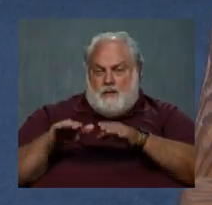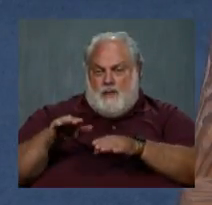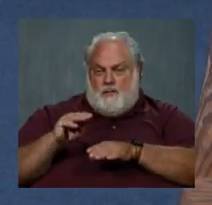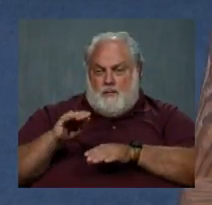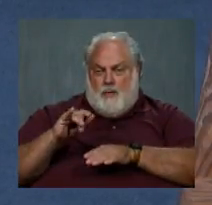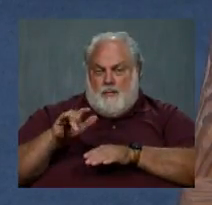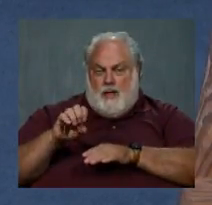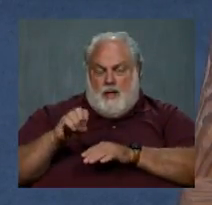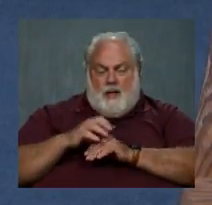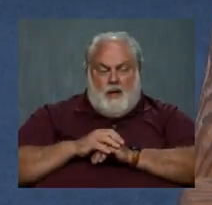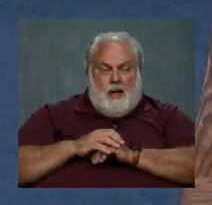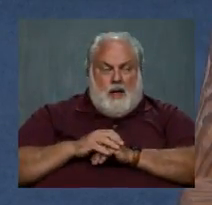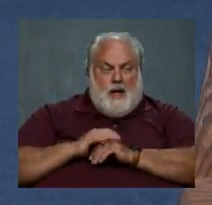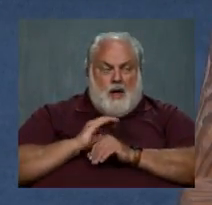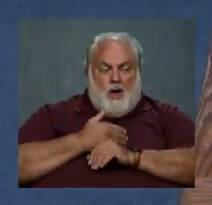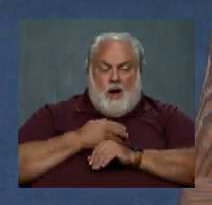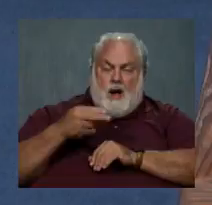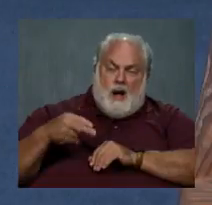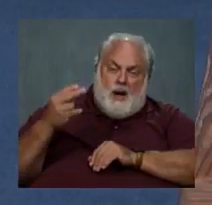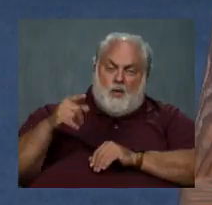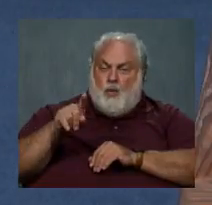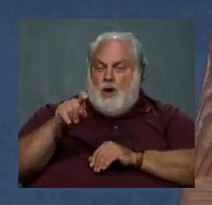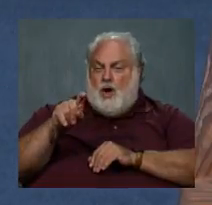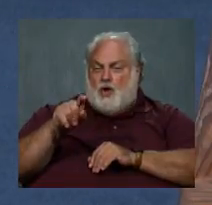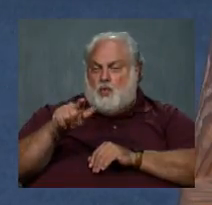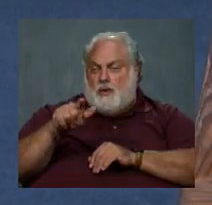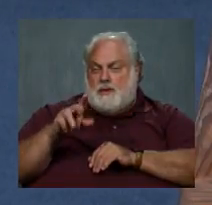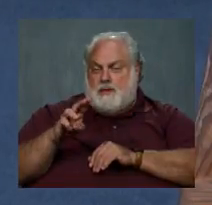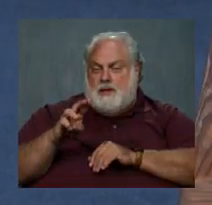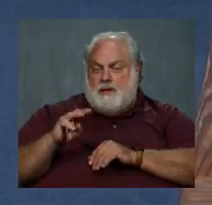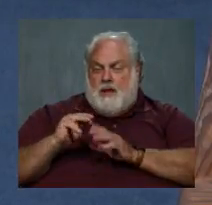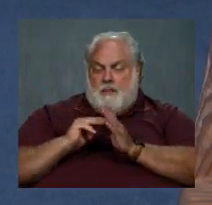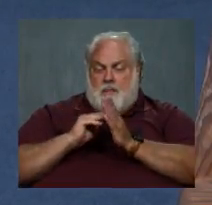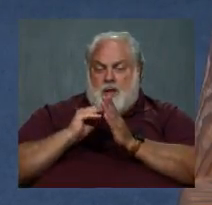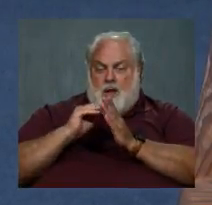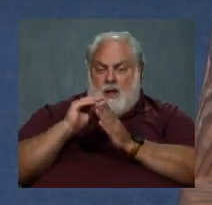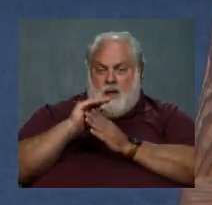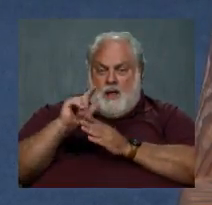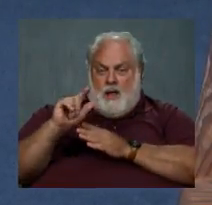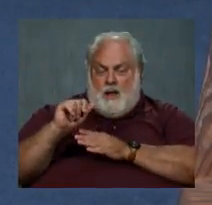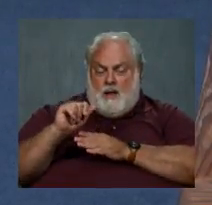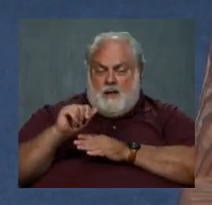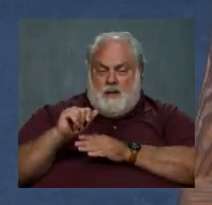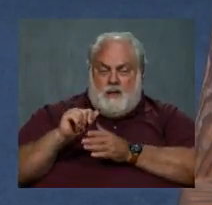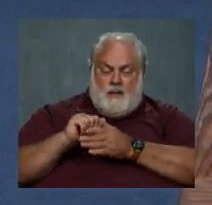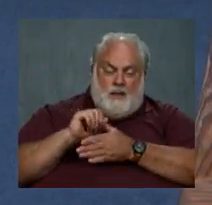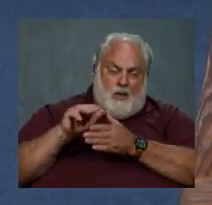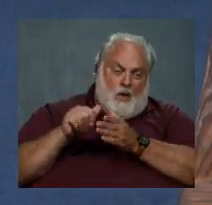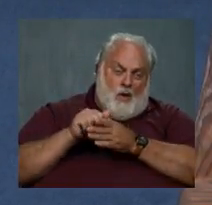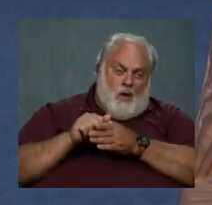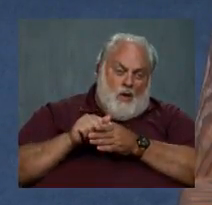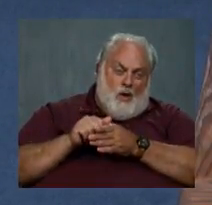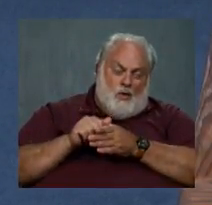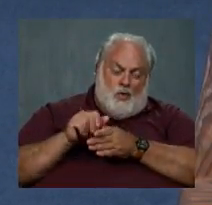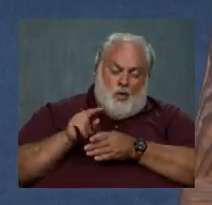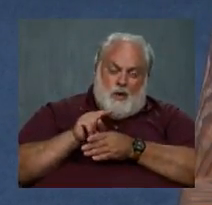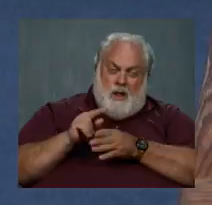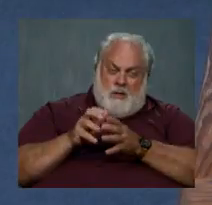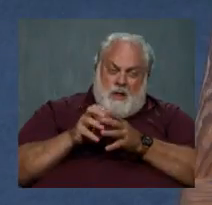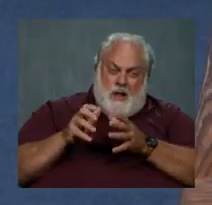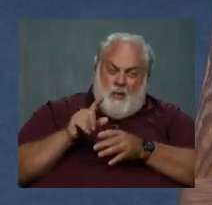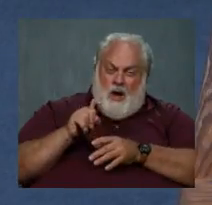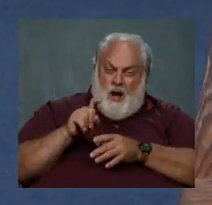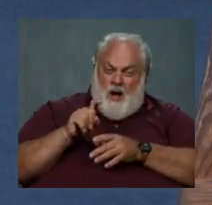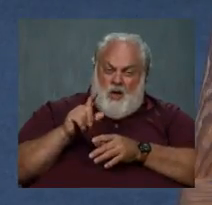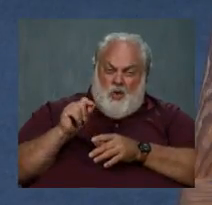Lake Maumelle. Our peak day is about 126 million gallons, and that's when everybody's running full bore, and it's 120 degrees for